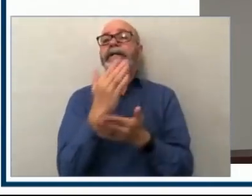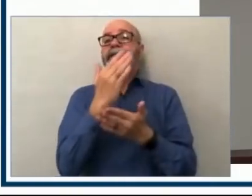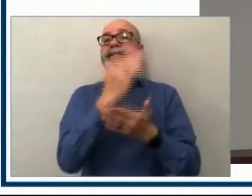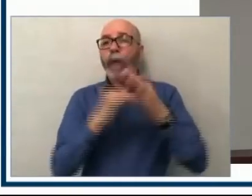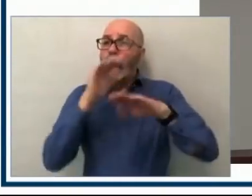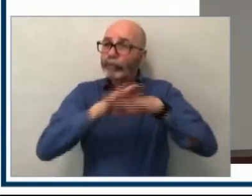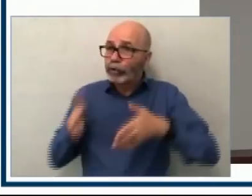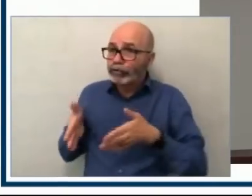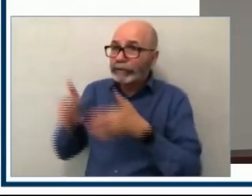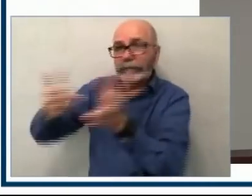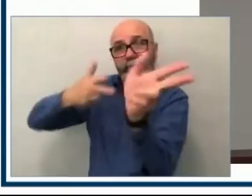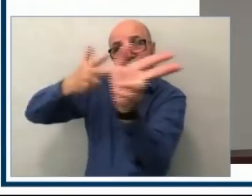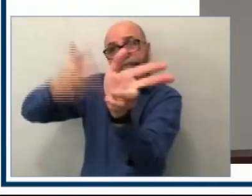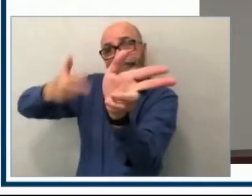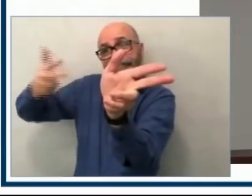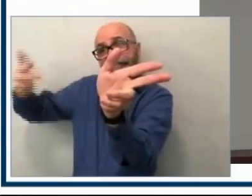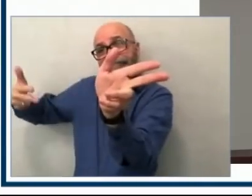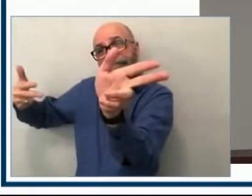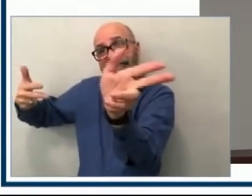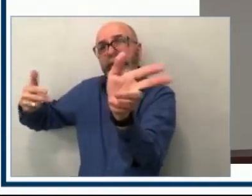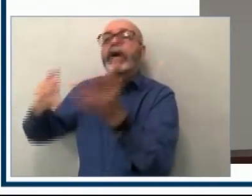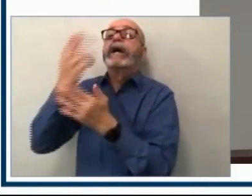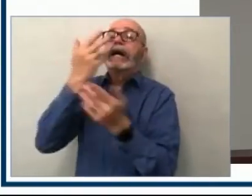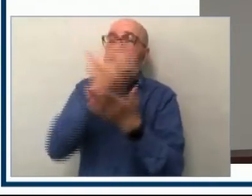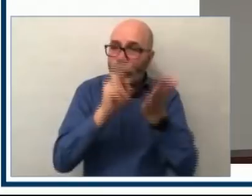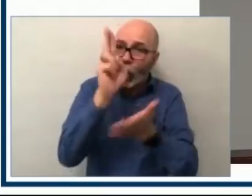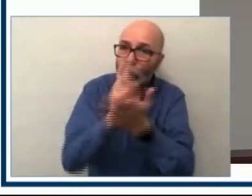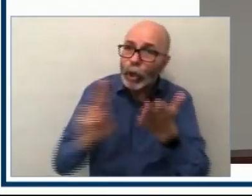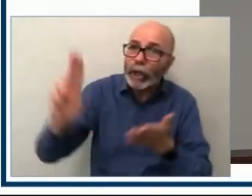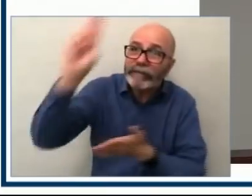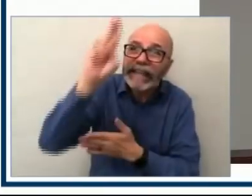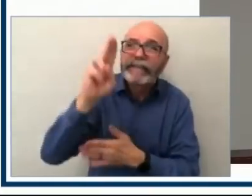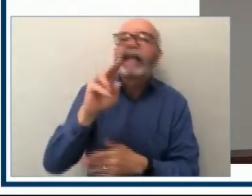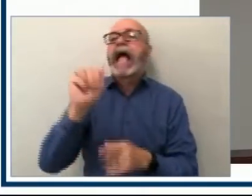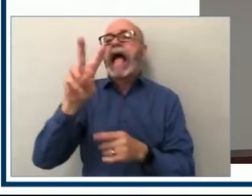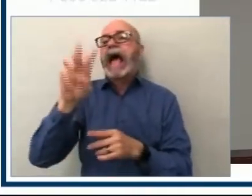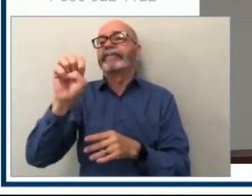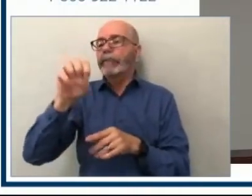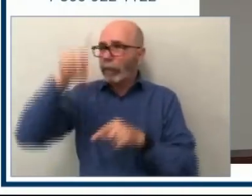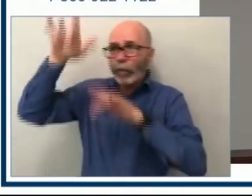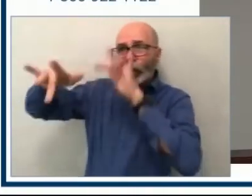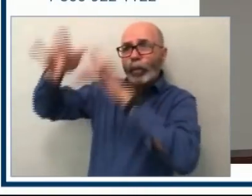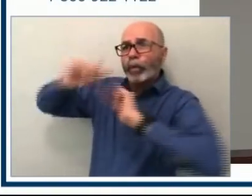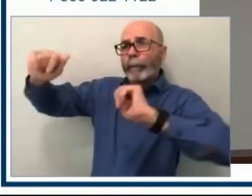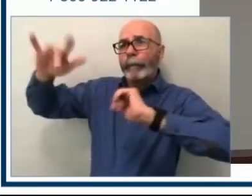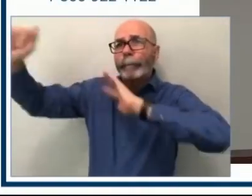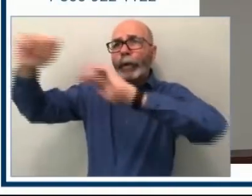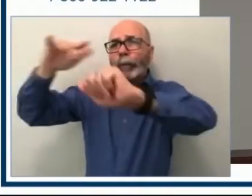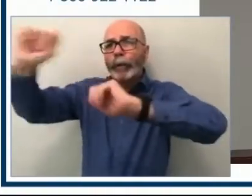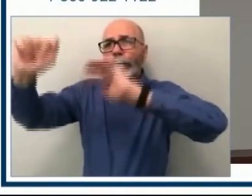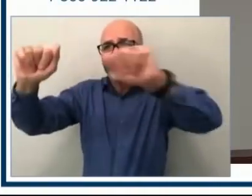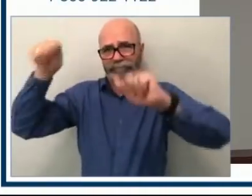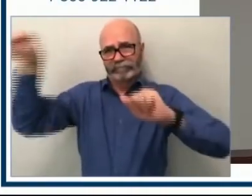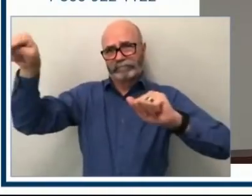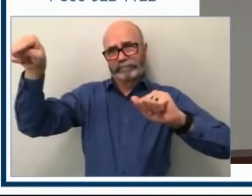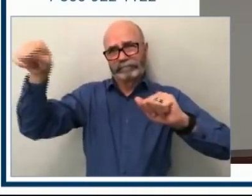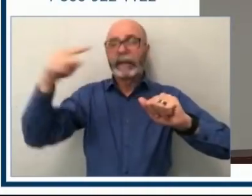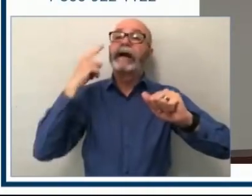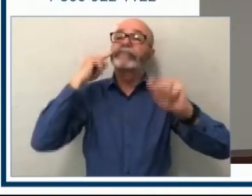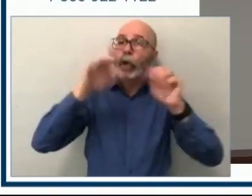IWK on University Avenue. They have reserved free spaces in front of the children's part of the